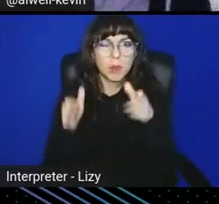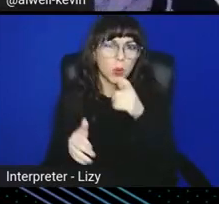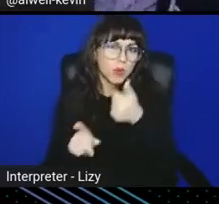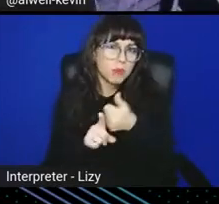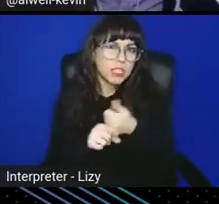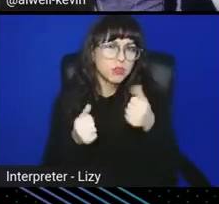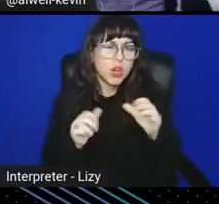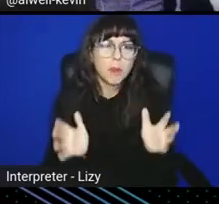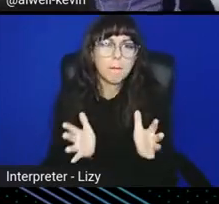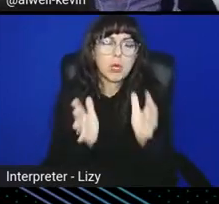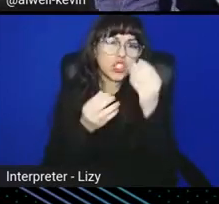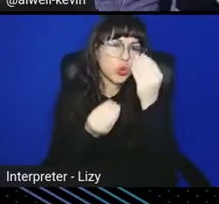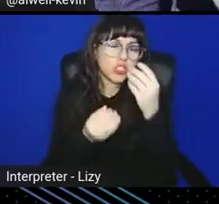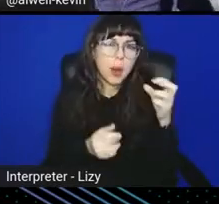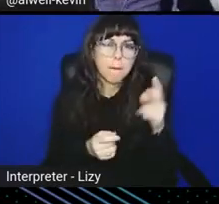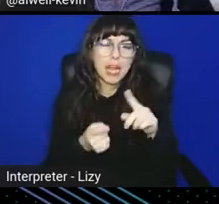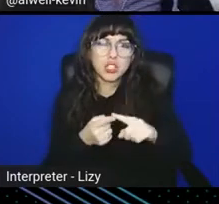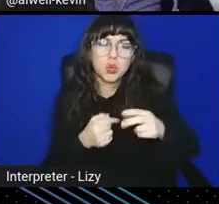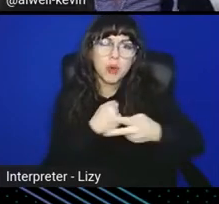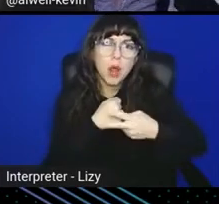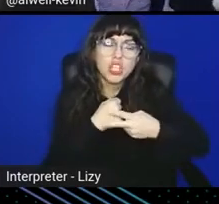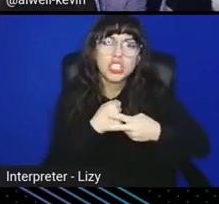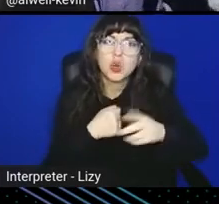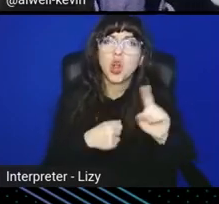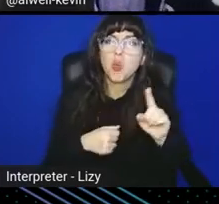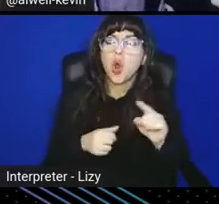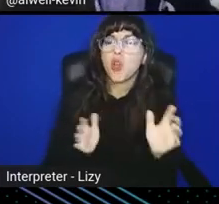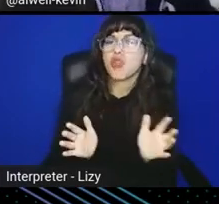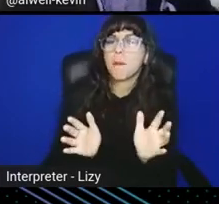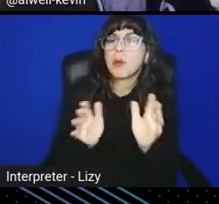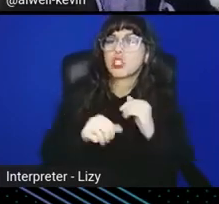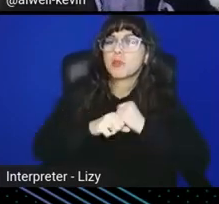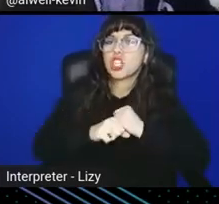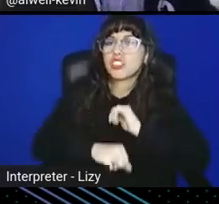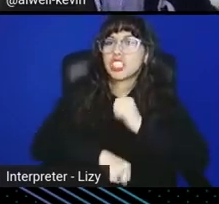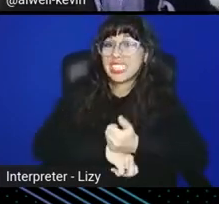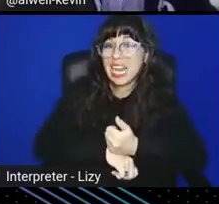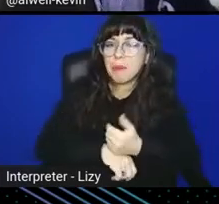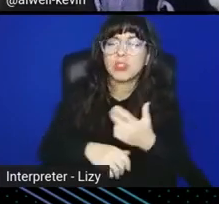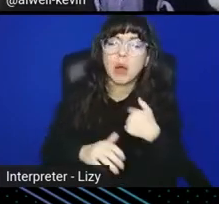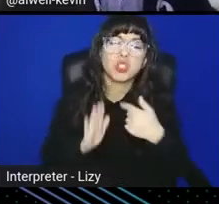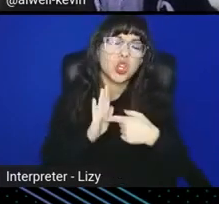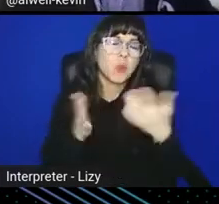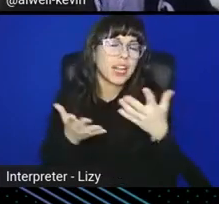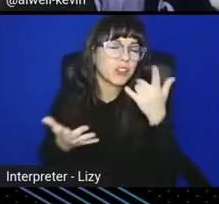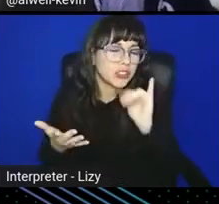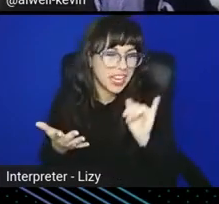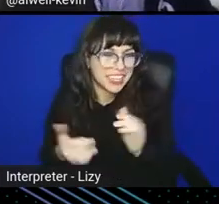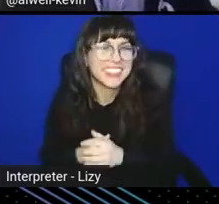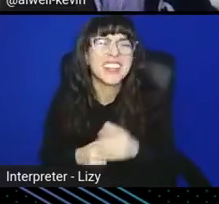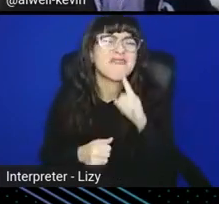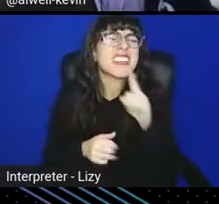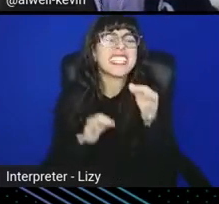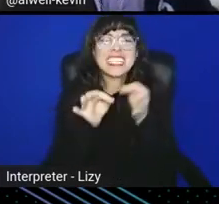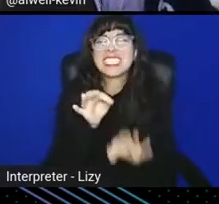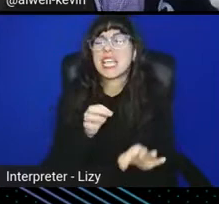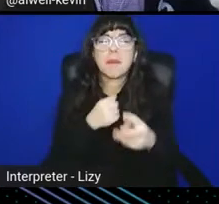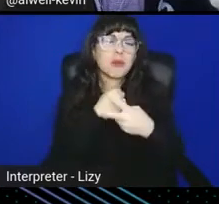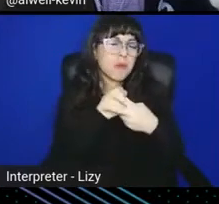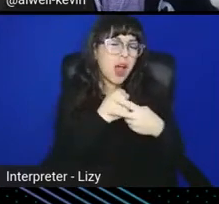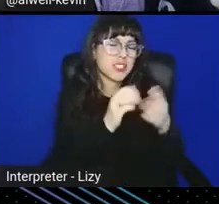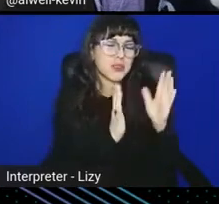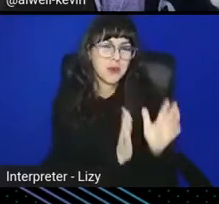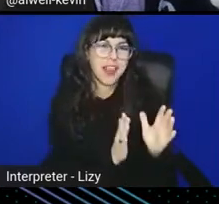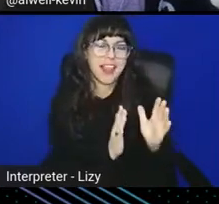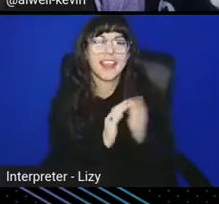a credential back into a repository where a push protection's been enabled. So let me just show you this really simple repository. You see